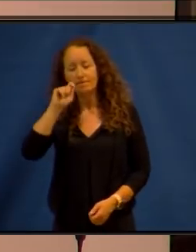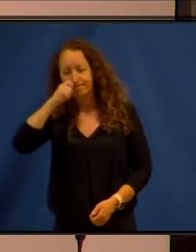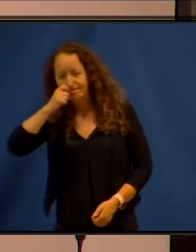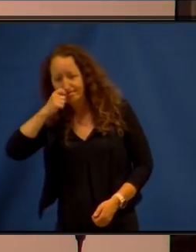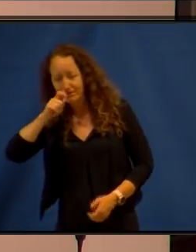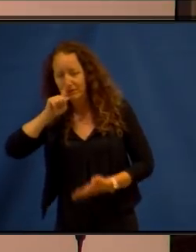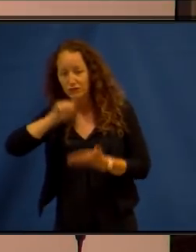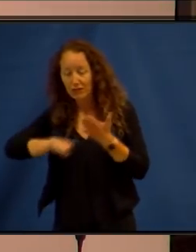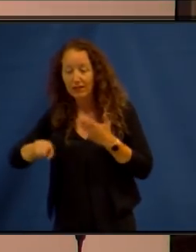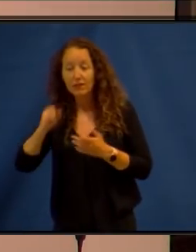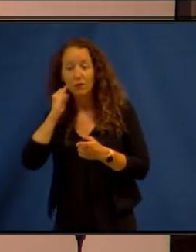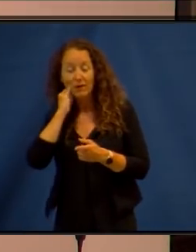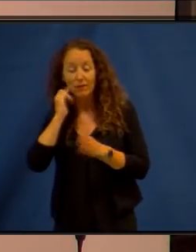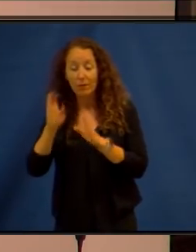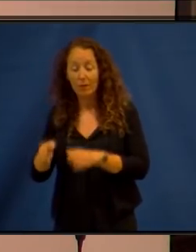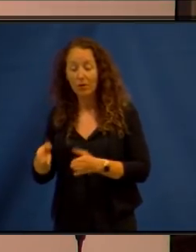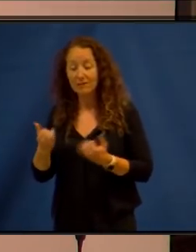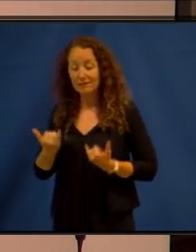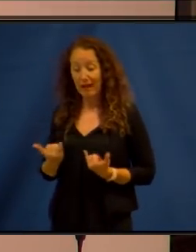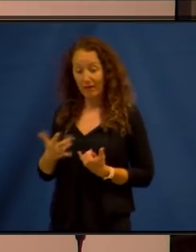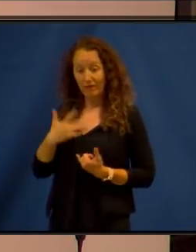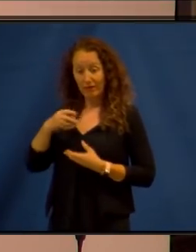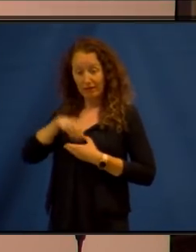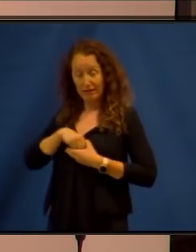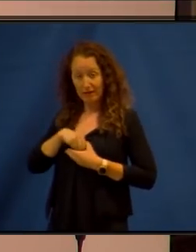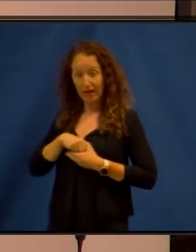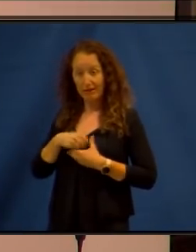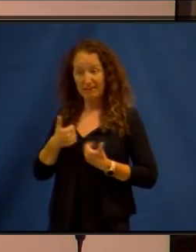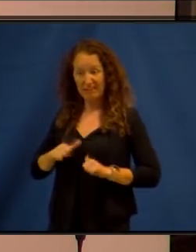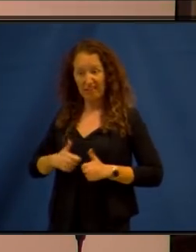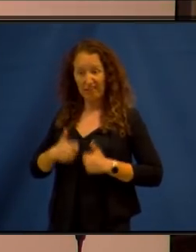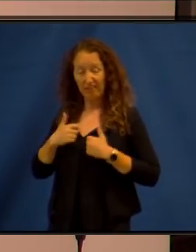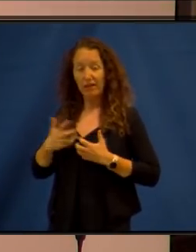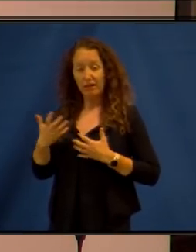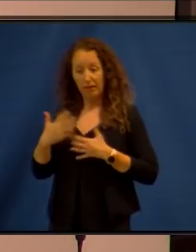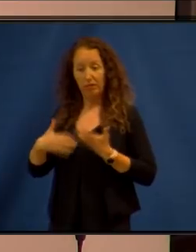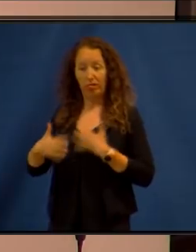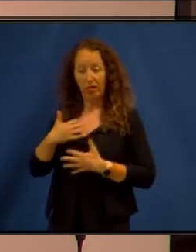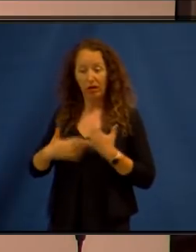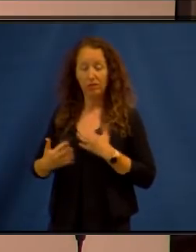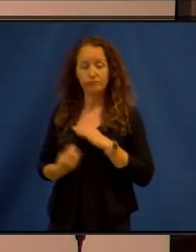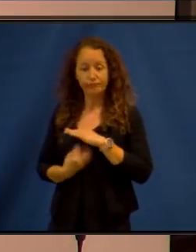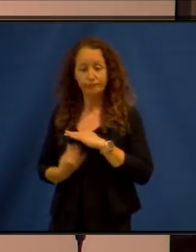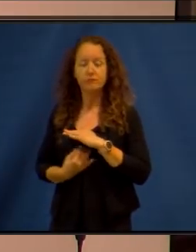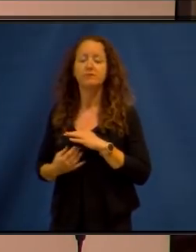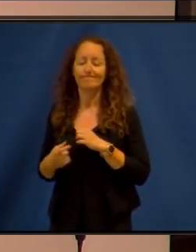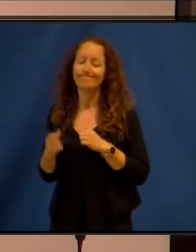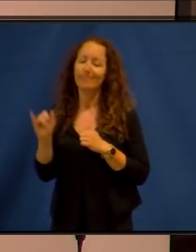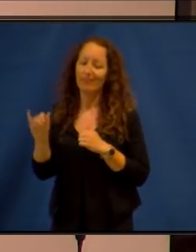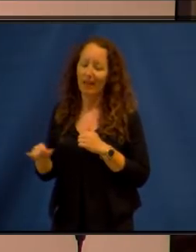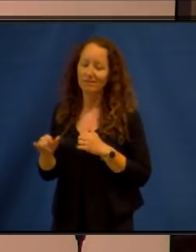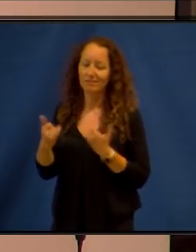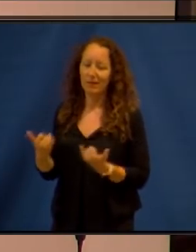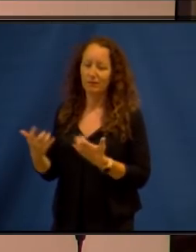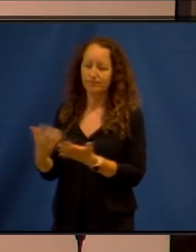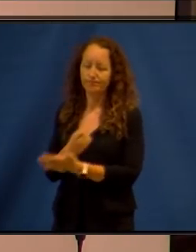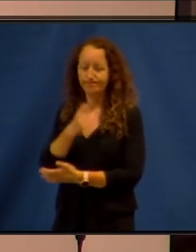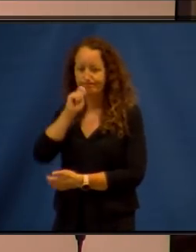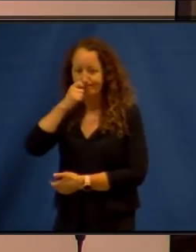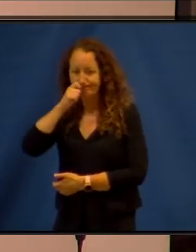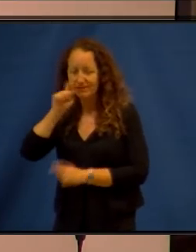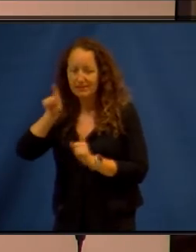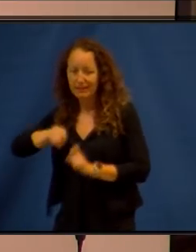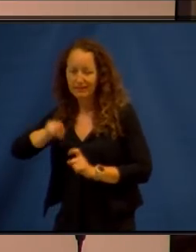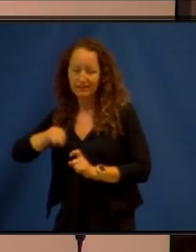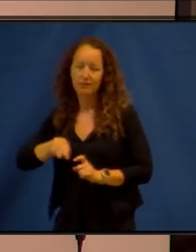been exposed. And quite honestly, that is the criteria that's been used, because the lab that's performing